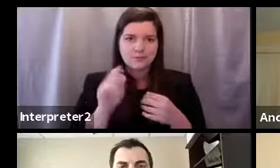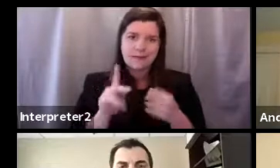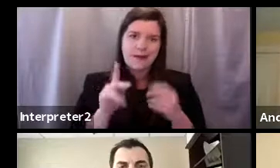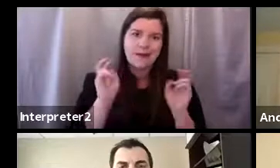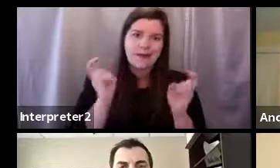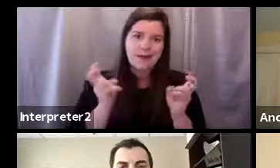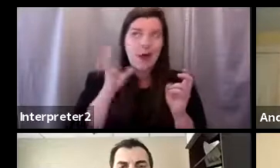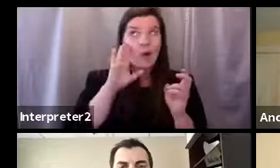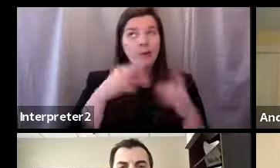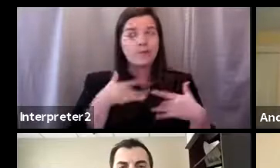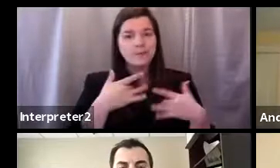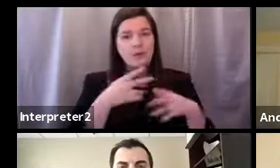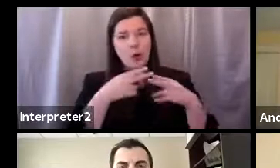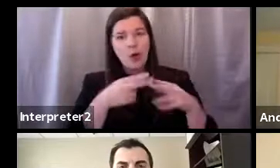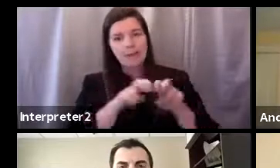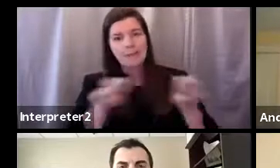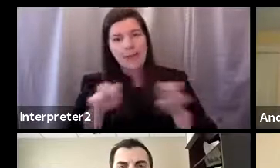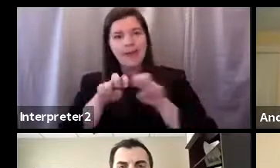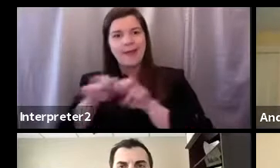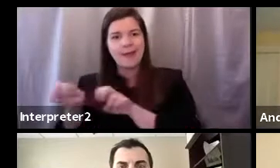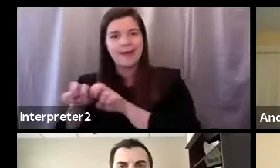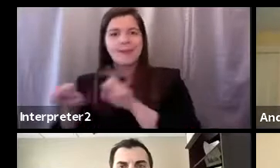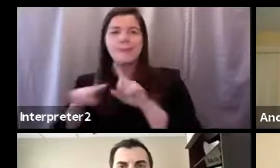So why don't we start with